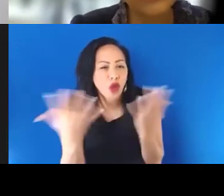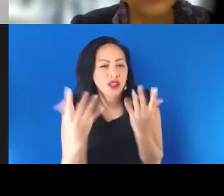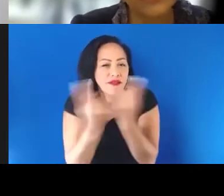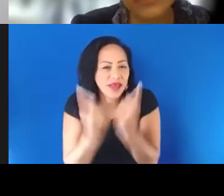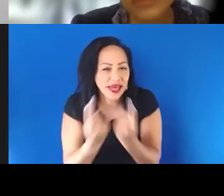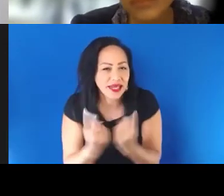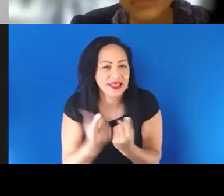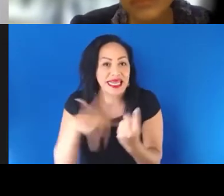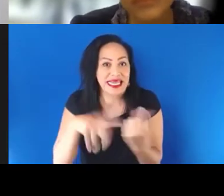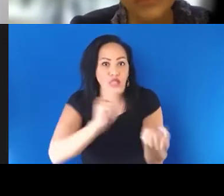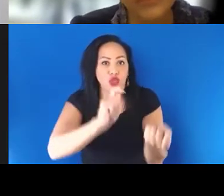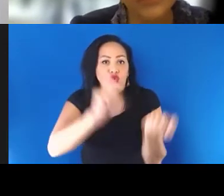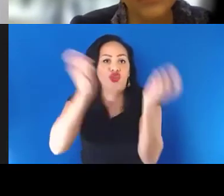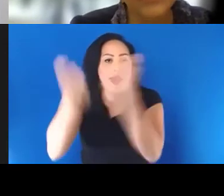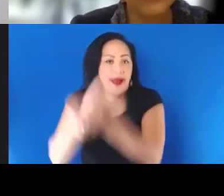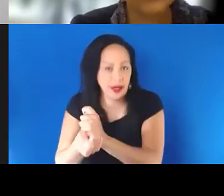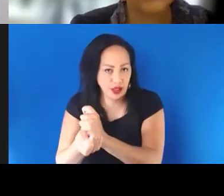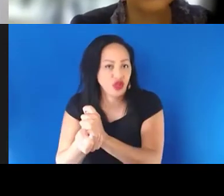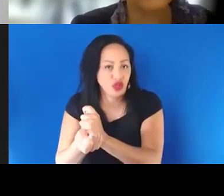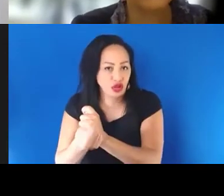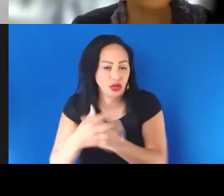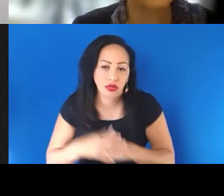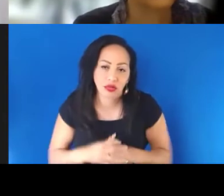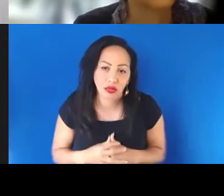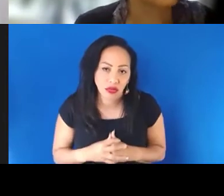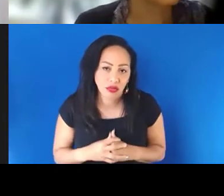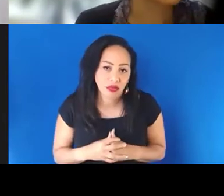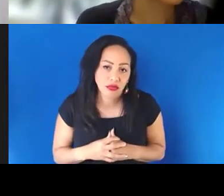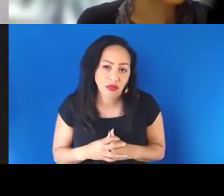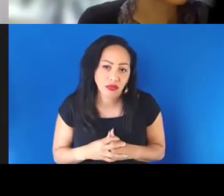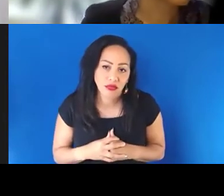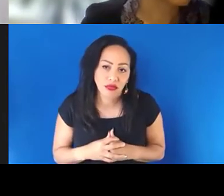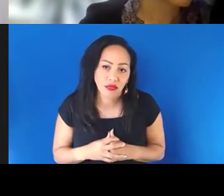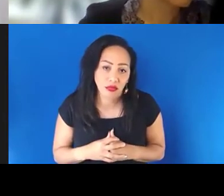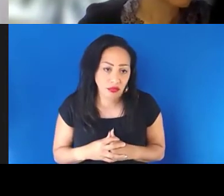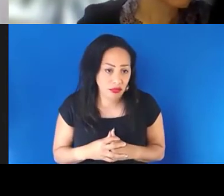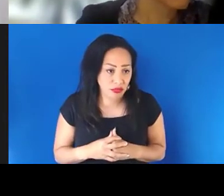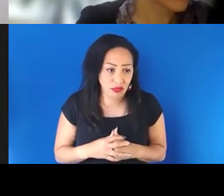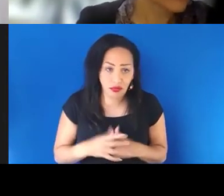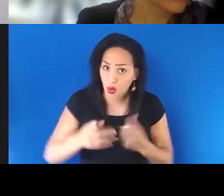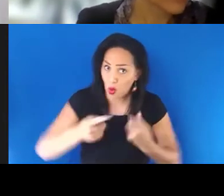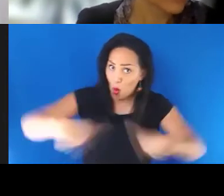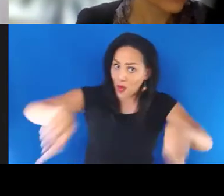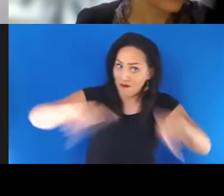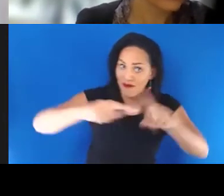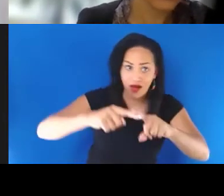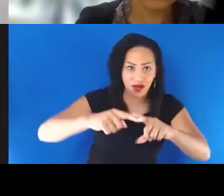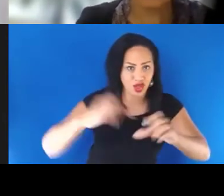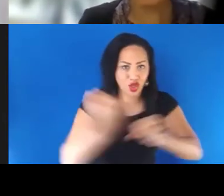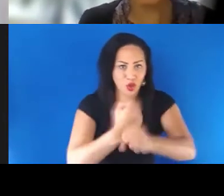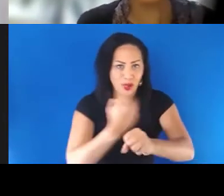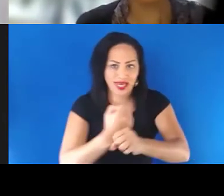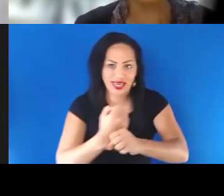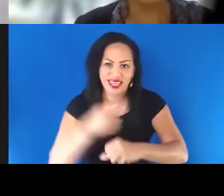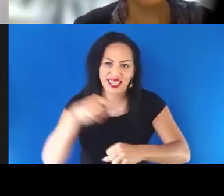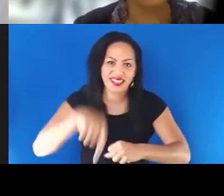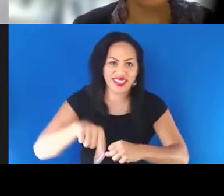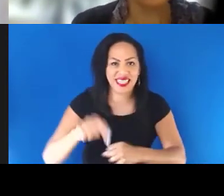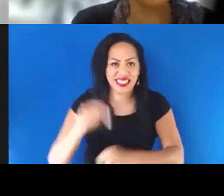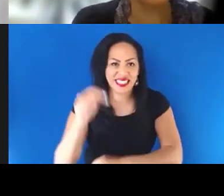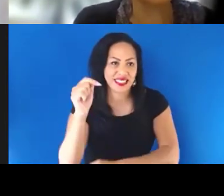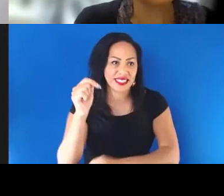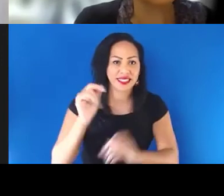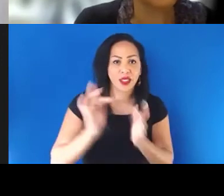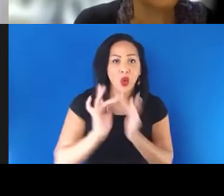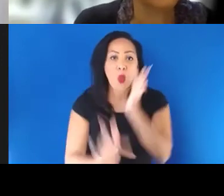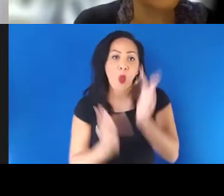needed. And I think all of us who are doing these very sophisticated seminars and